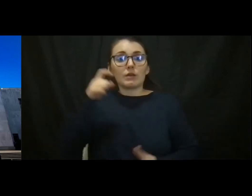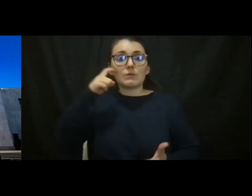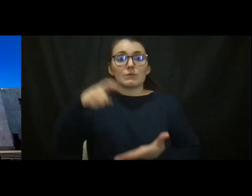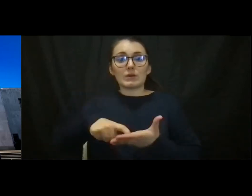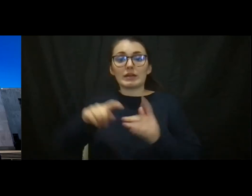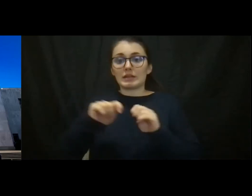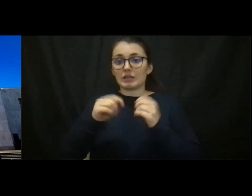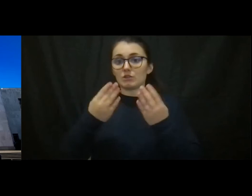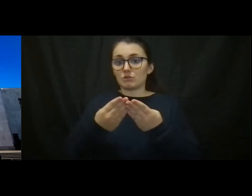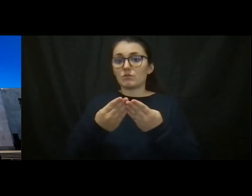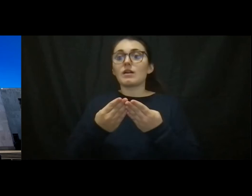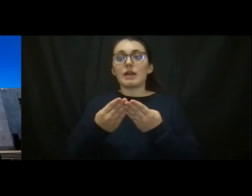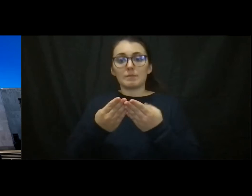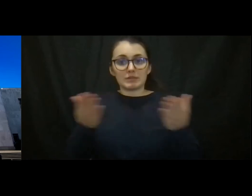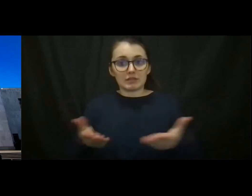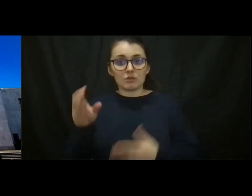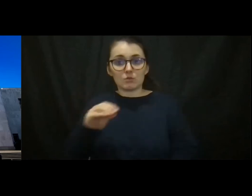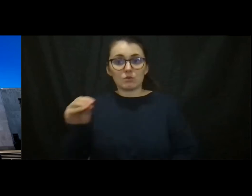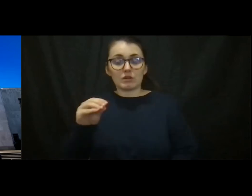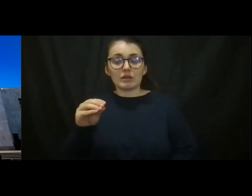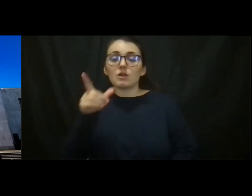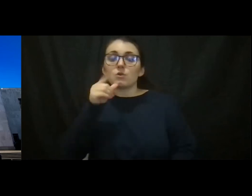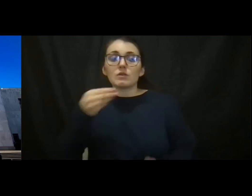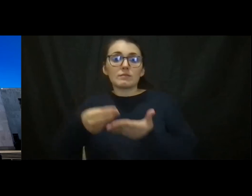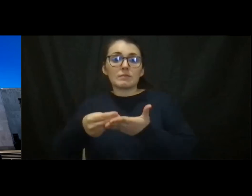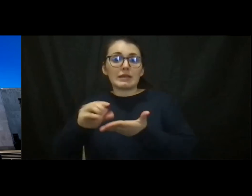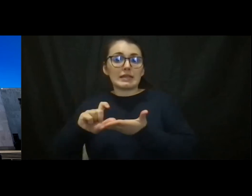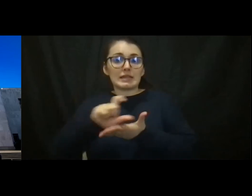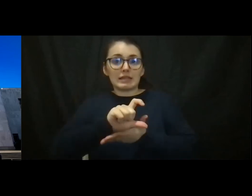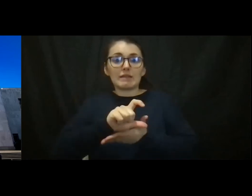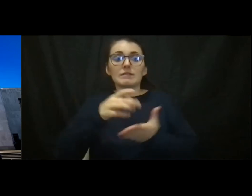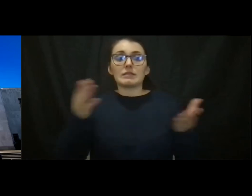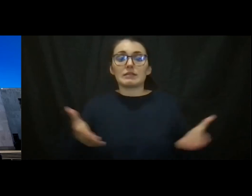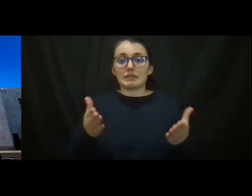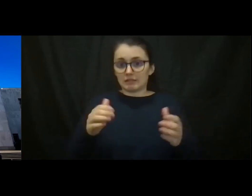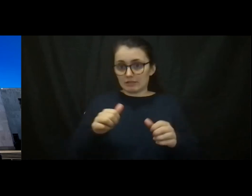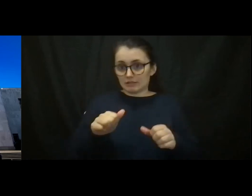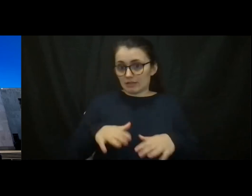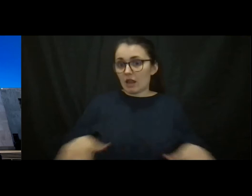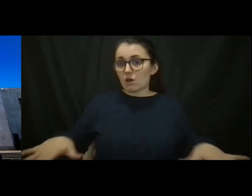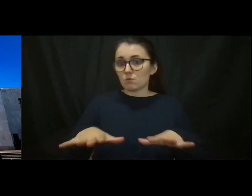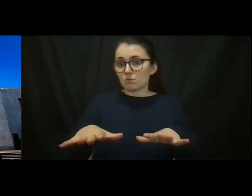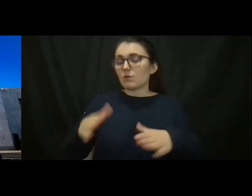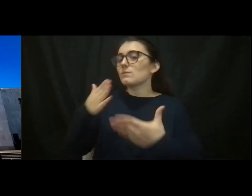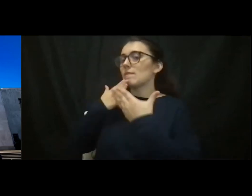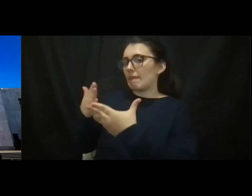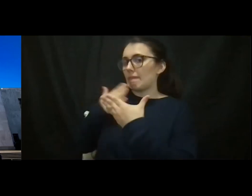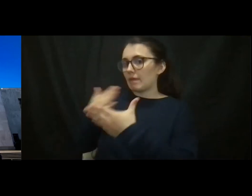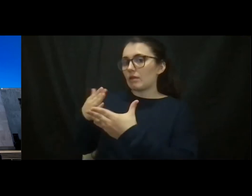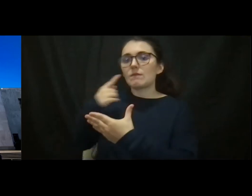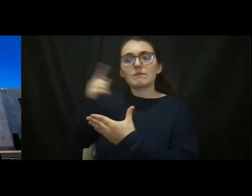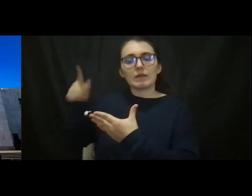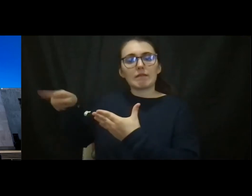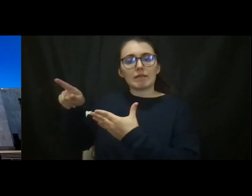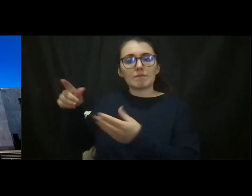Oregon who have ties to this place, and we thank them for continuing to teach us how we might all be here together. So before we